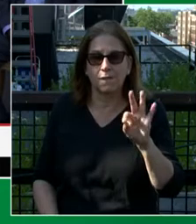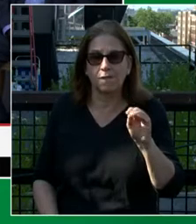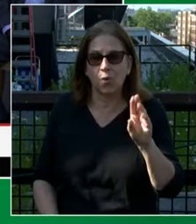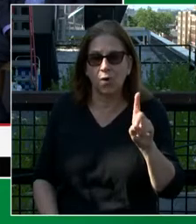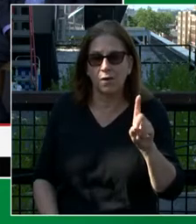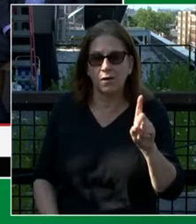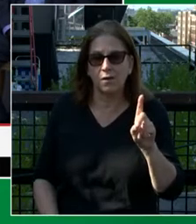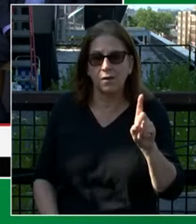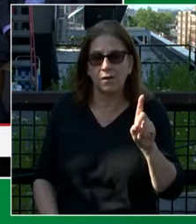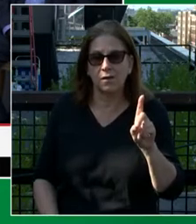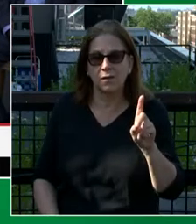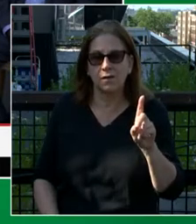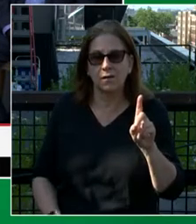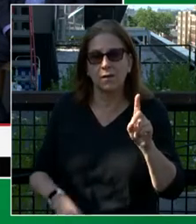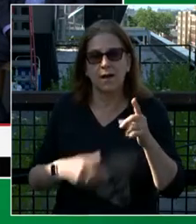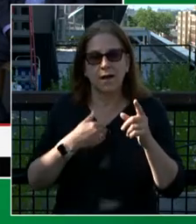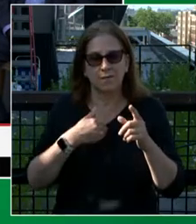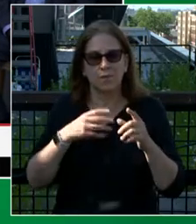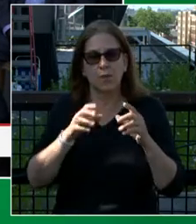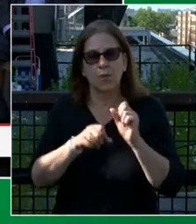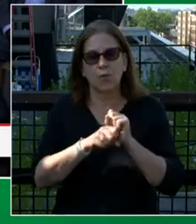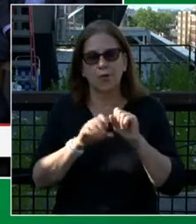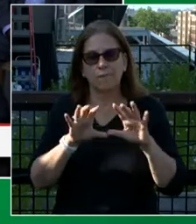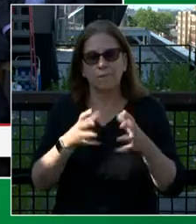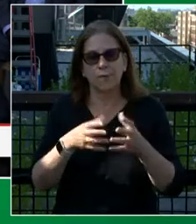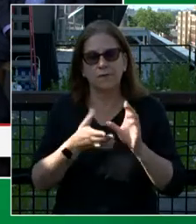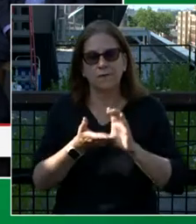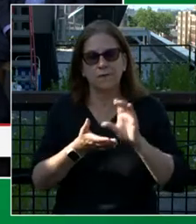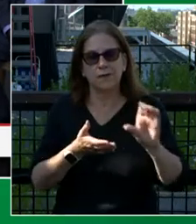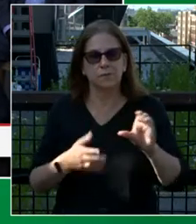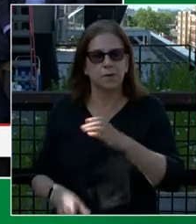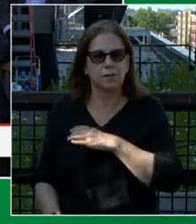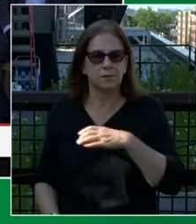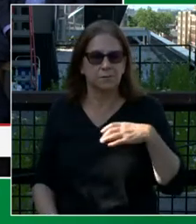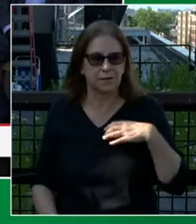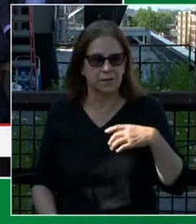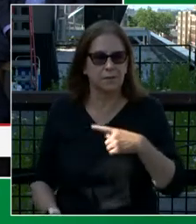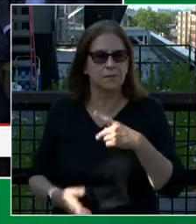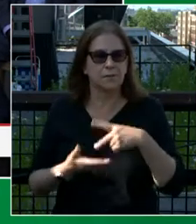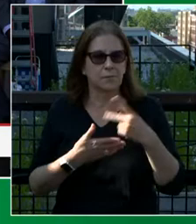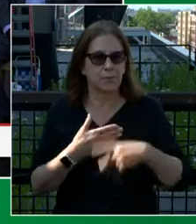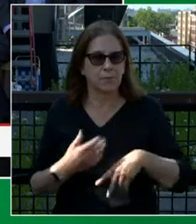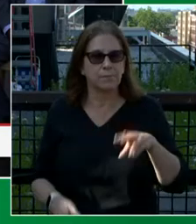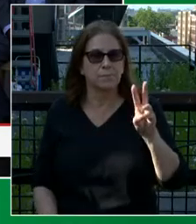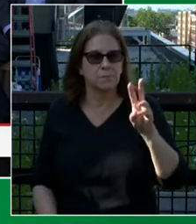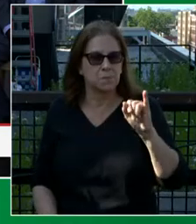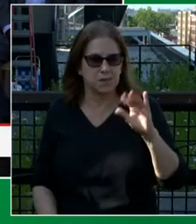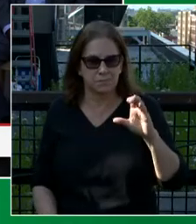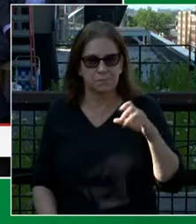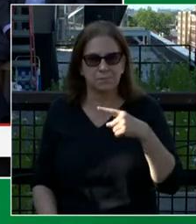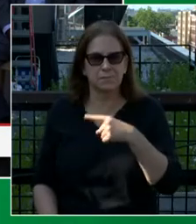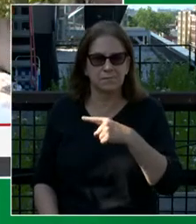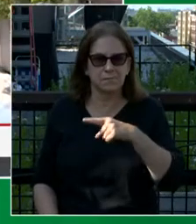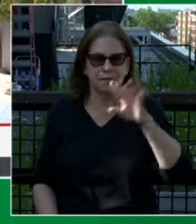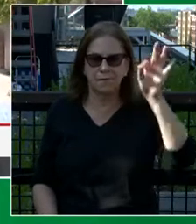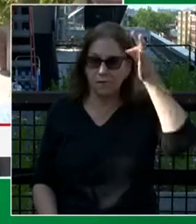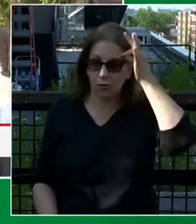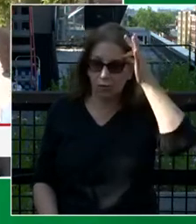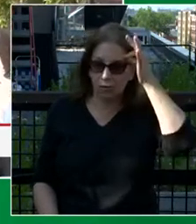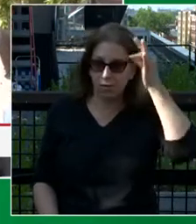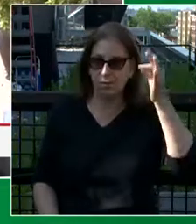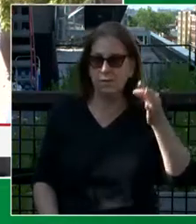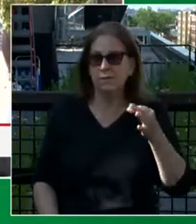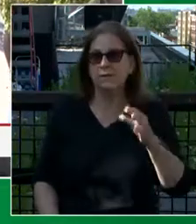and try to talk to our employers about how they get engaged. So the Federal City Council is working on how we rethink